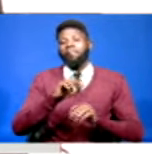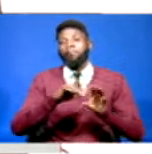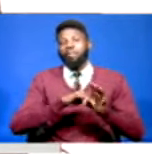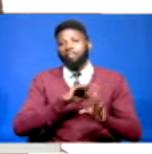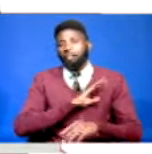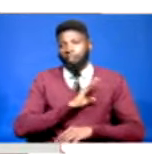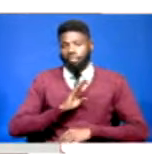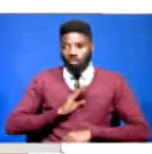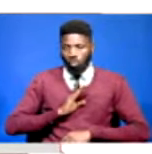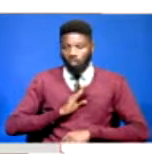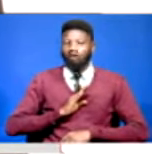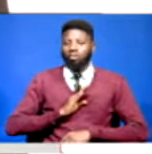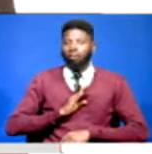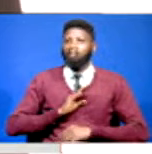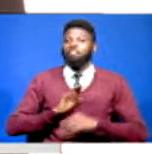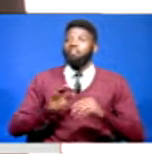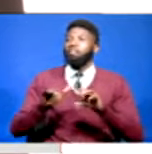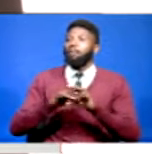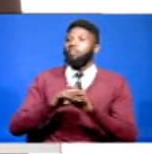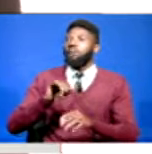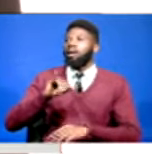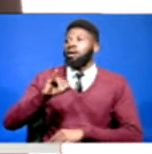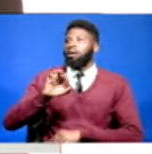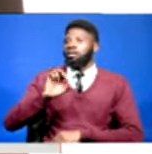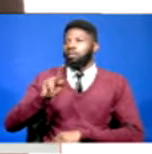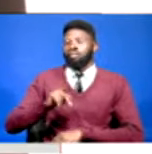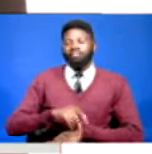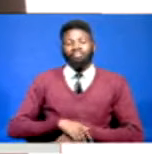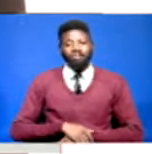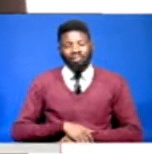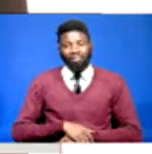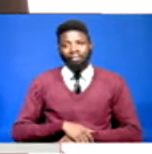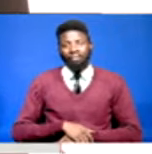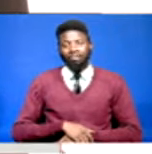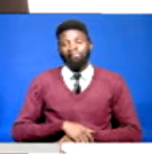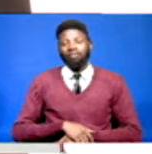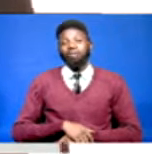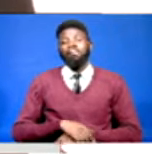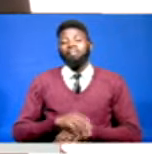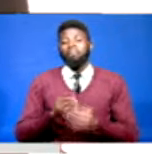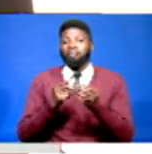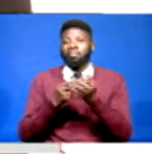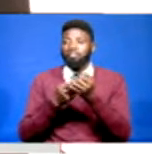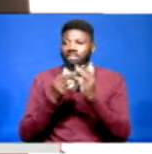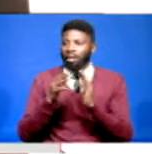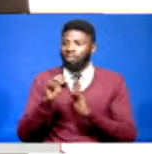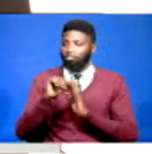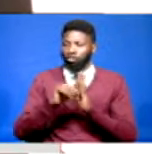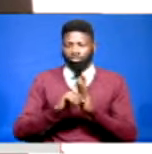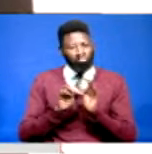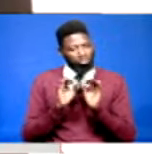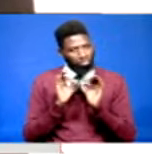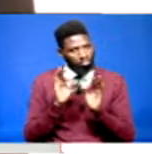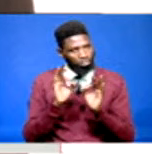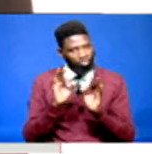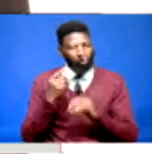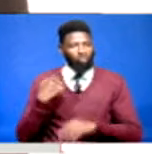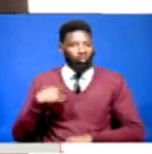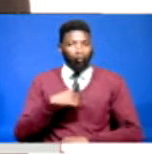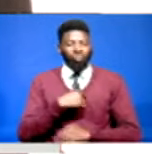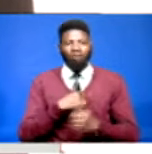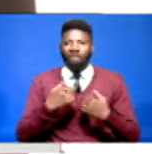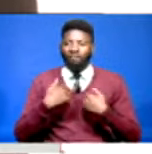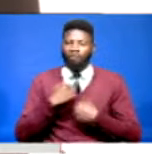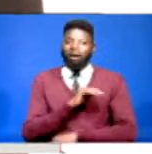more board members. And so our partnership has been very healthy. We have capacity building